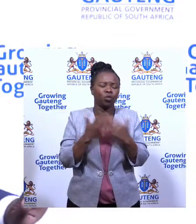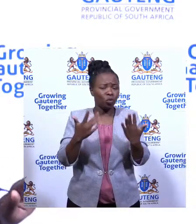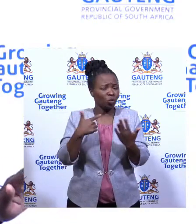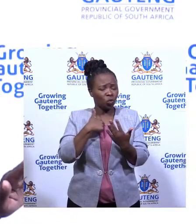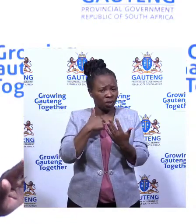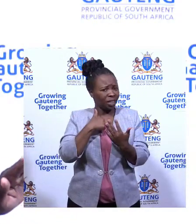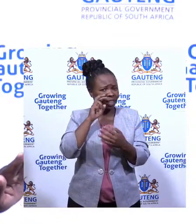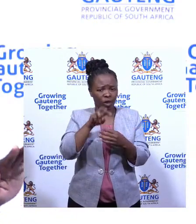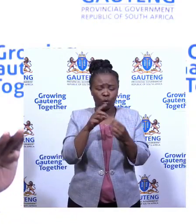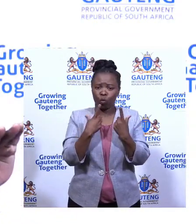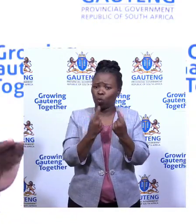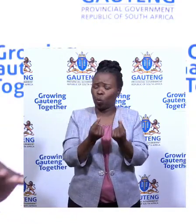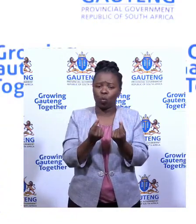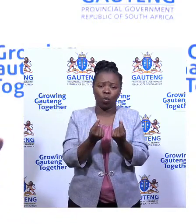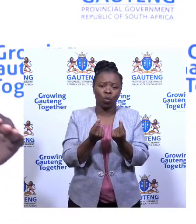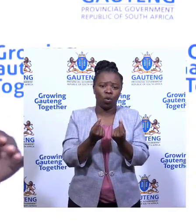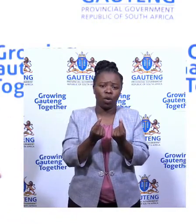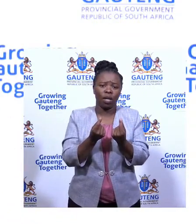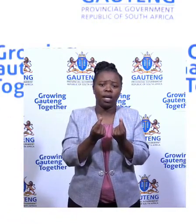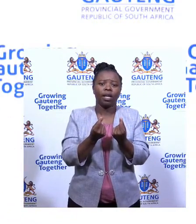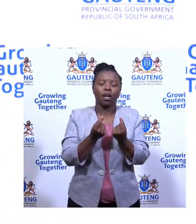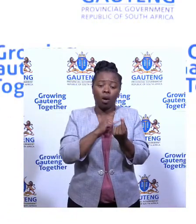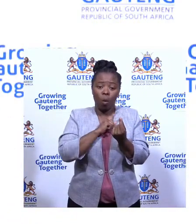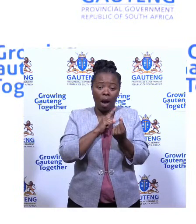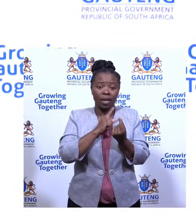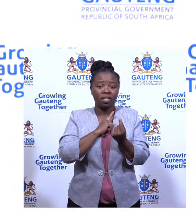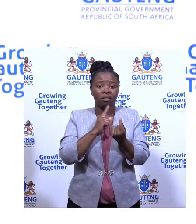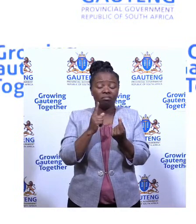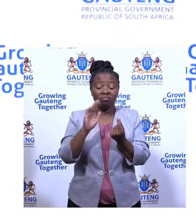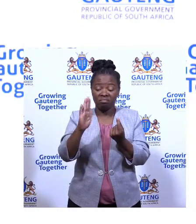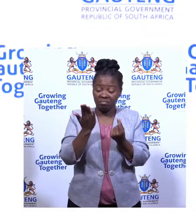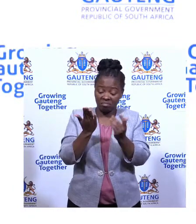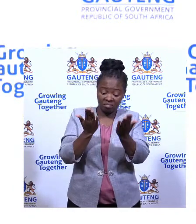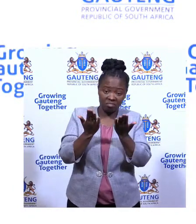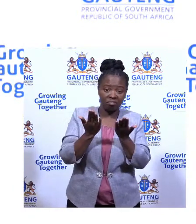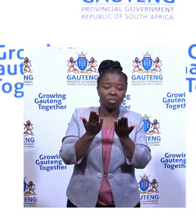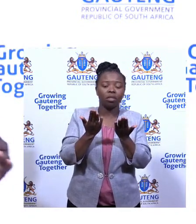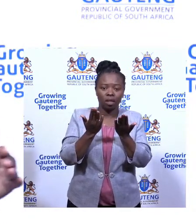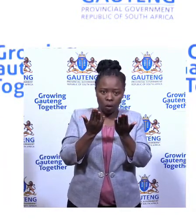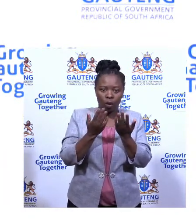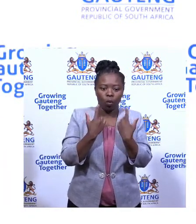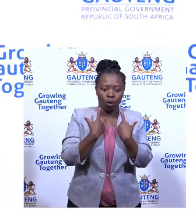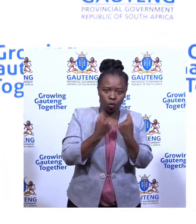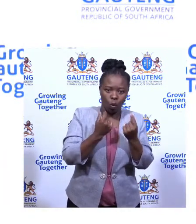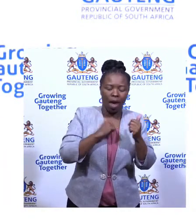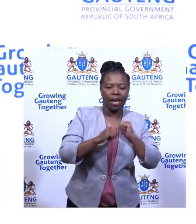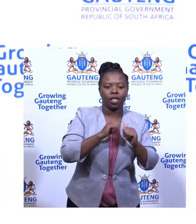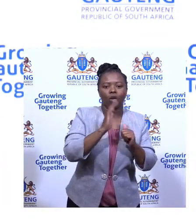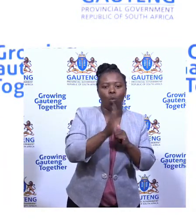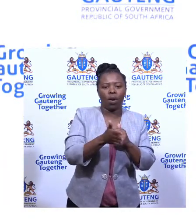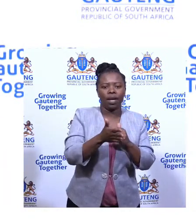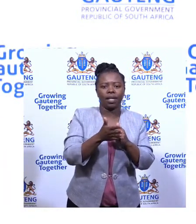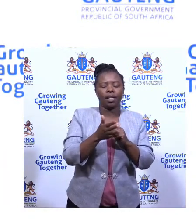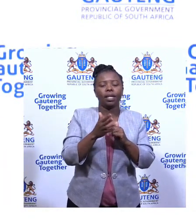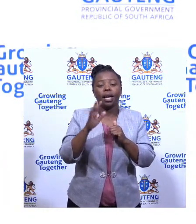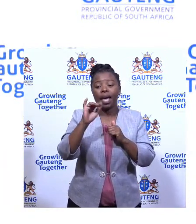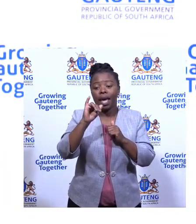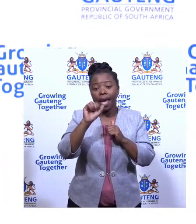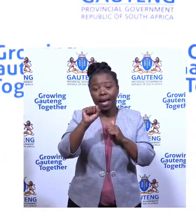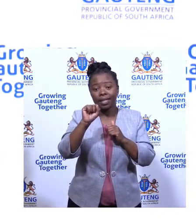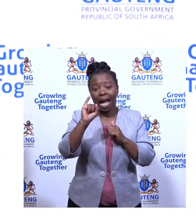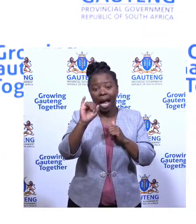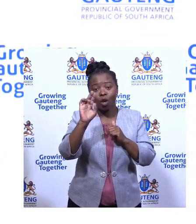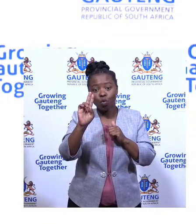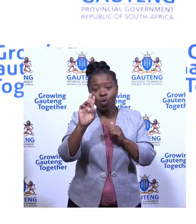that and act as the reports are coming. We will be taking action as the SIU reports. Like last week,